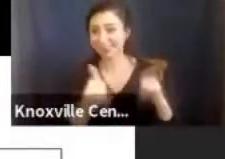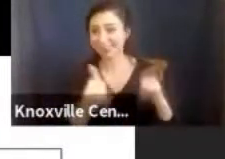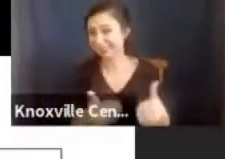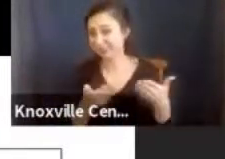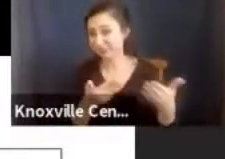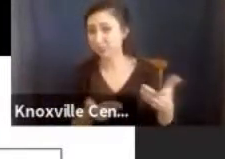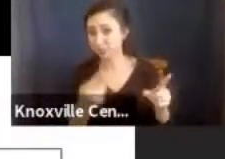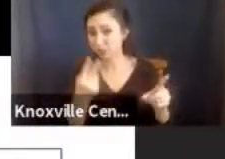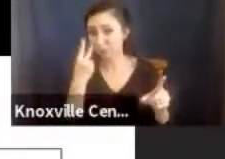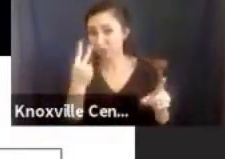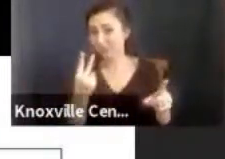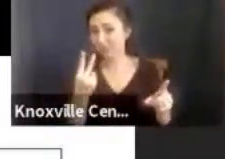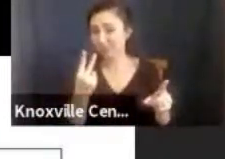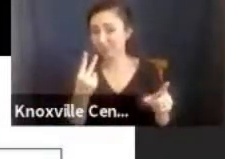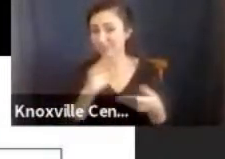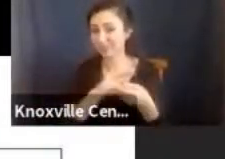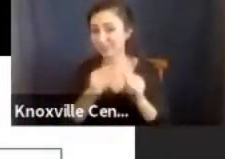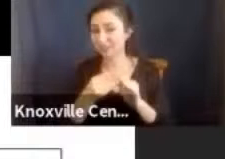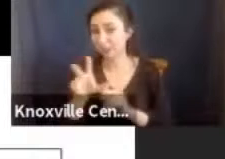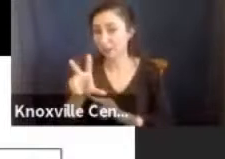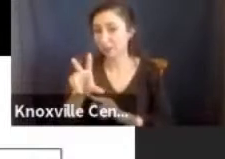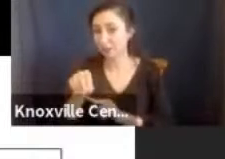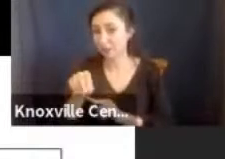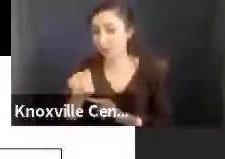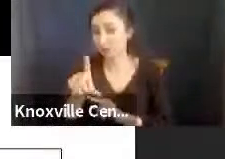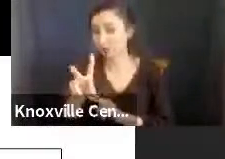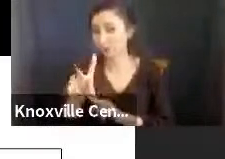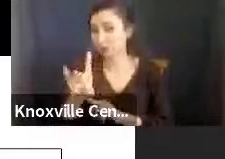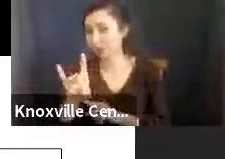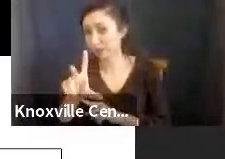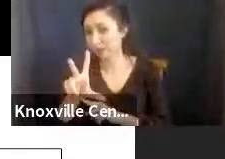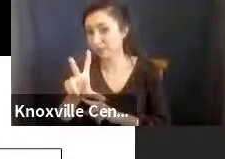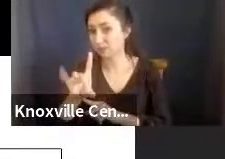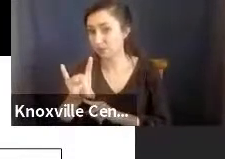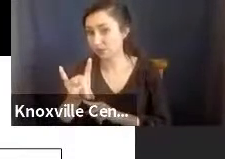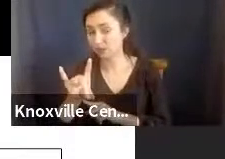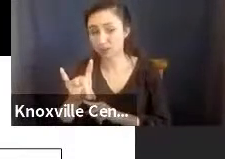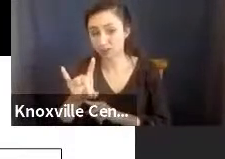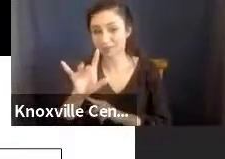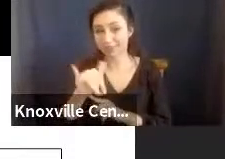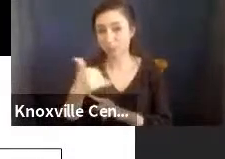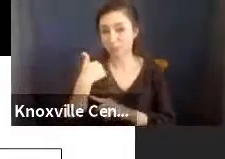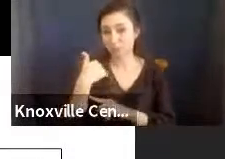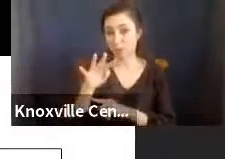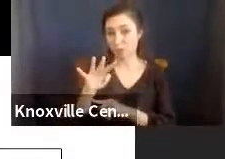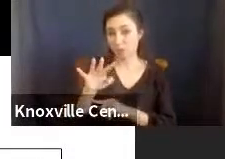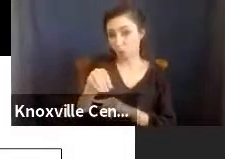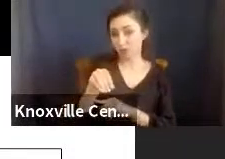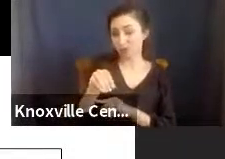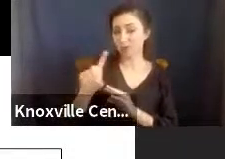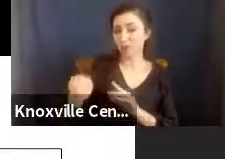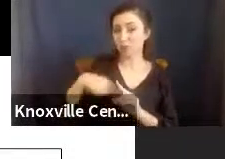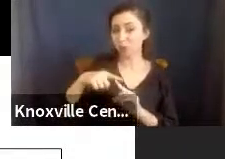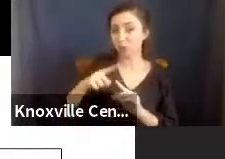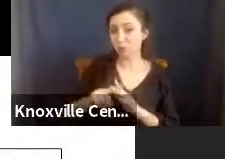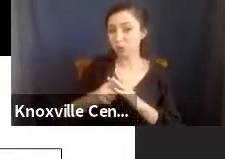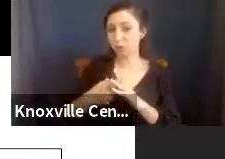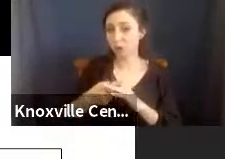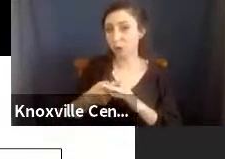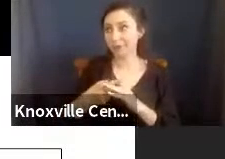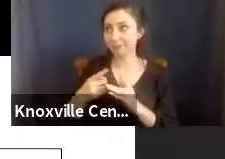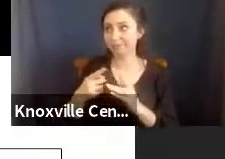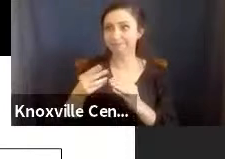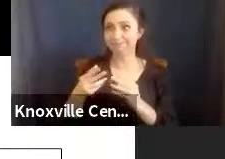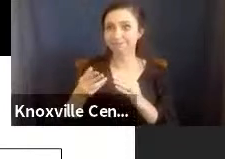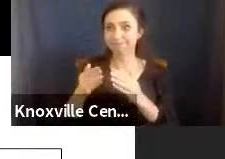exists. We've seen that number, that 38, which was, had been 40, and when we started all of this was in the higher 40s.